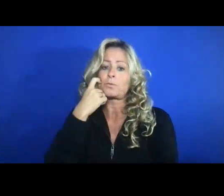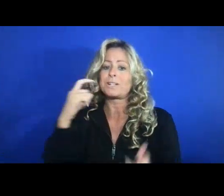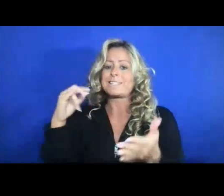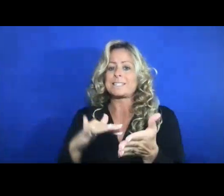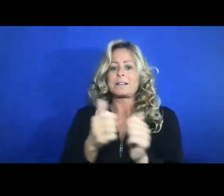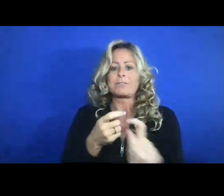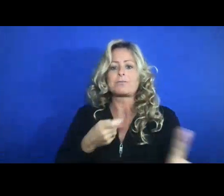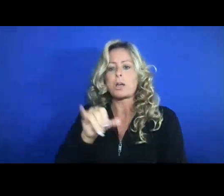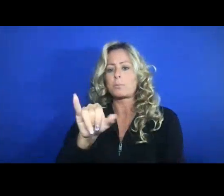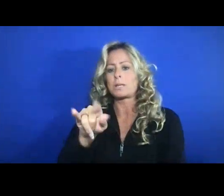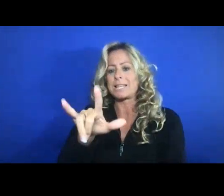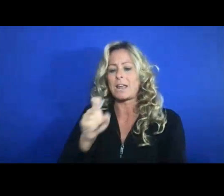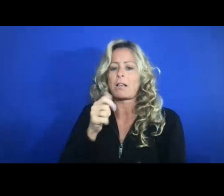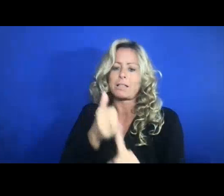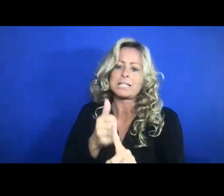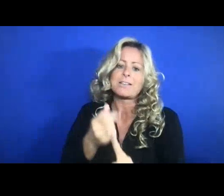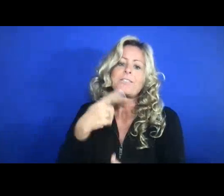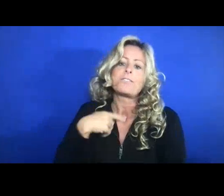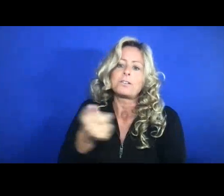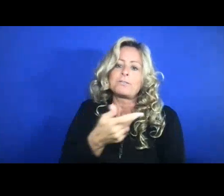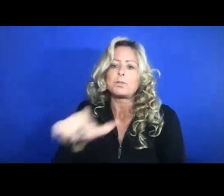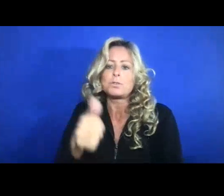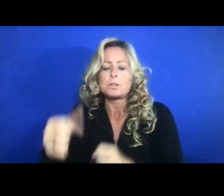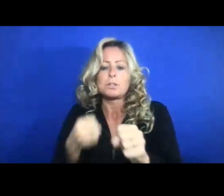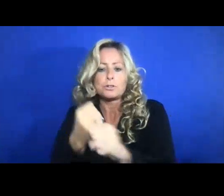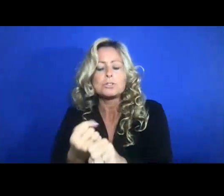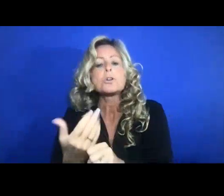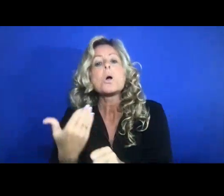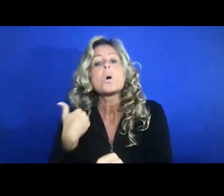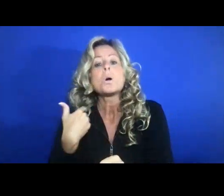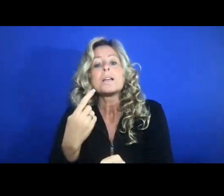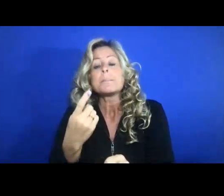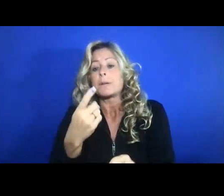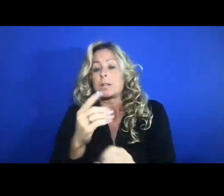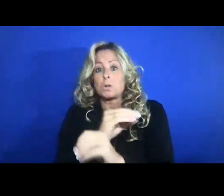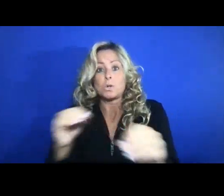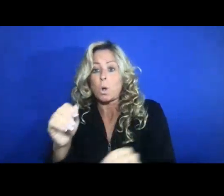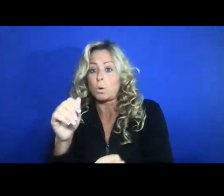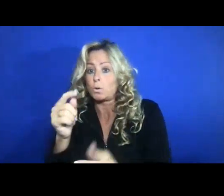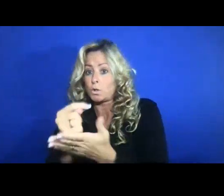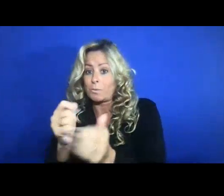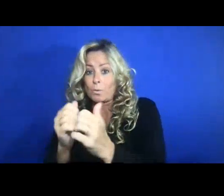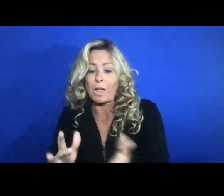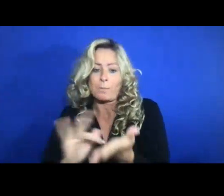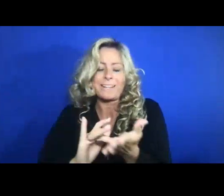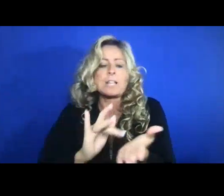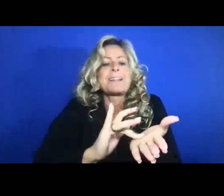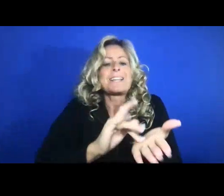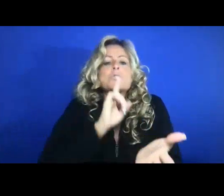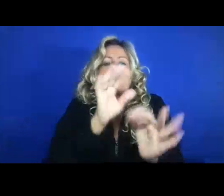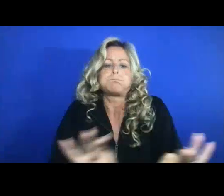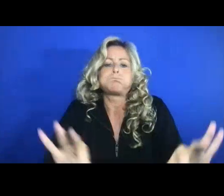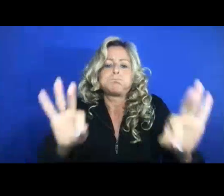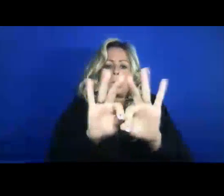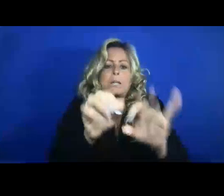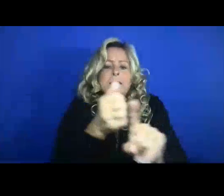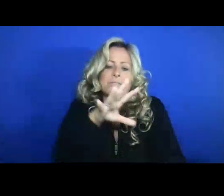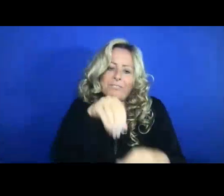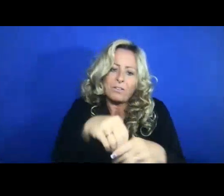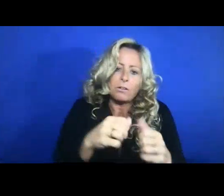out of Yale a couple of years ago than if they wouldn't have entered treatment at all without medication. So medication is really critical as a part